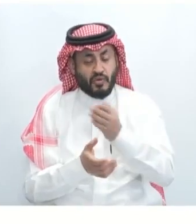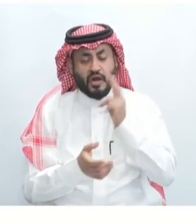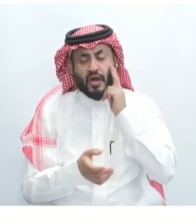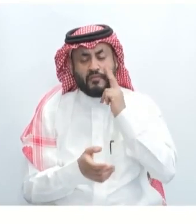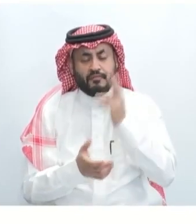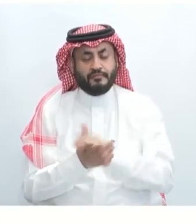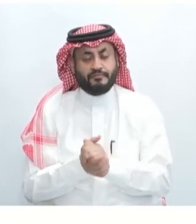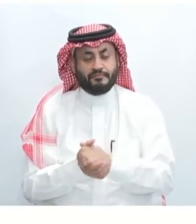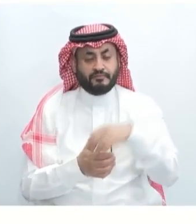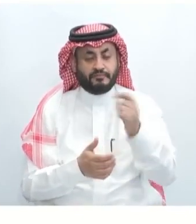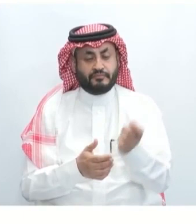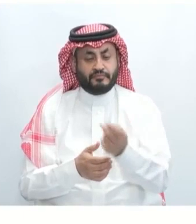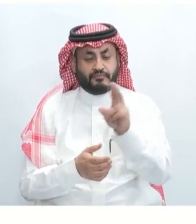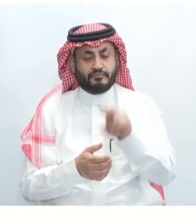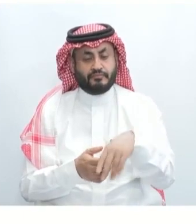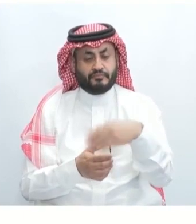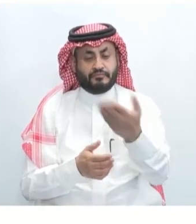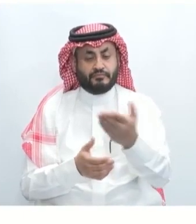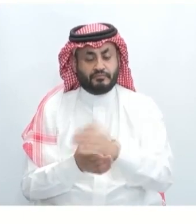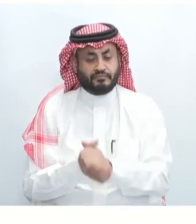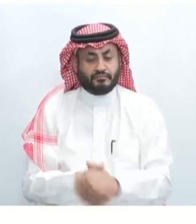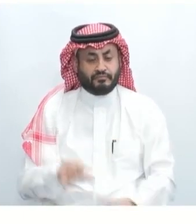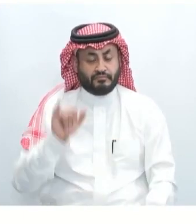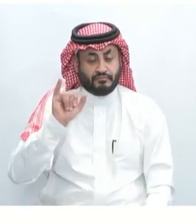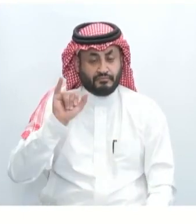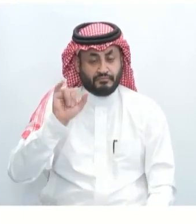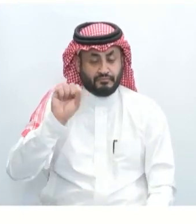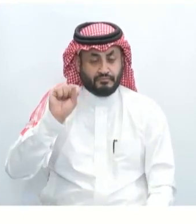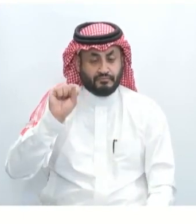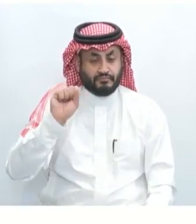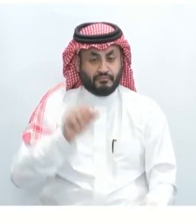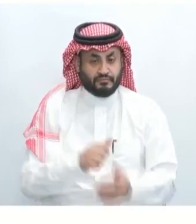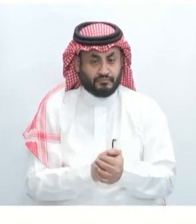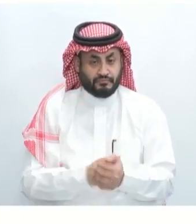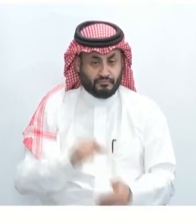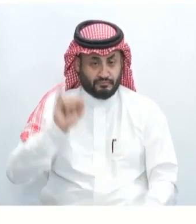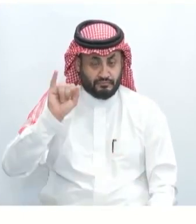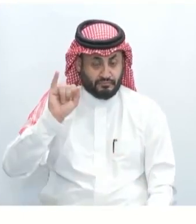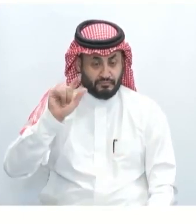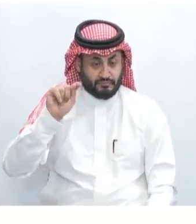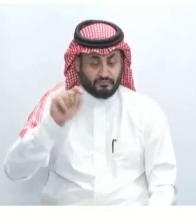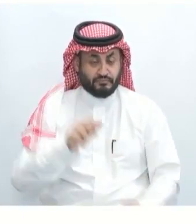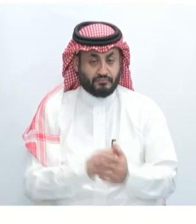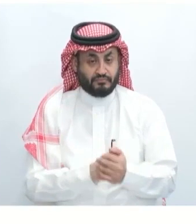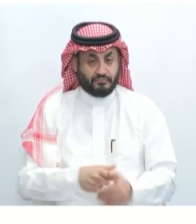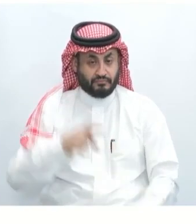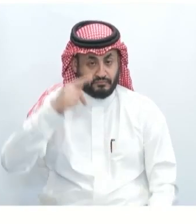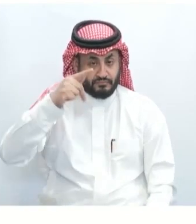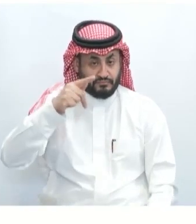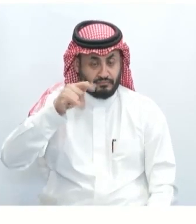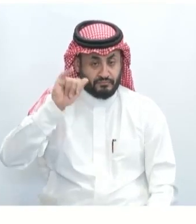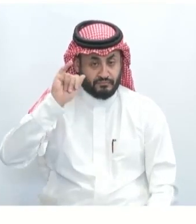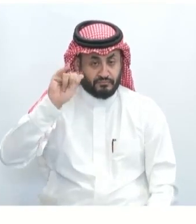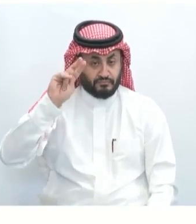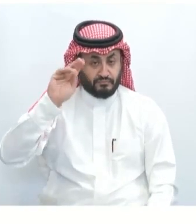Okay, so let's trace. So, capital I, small s, is it?